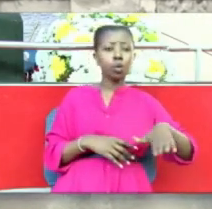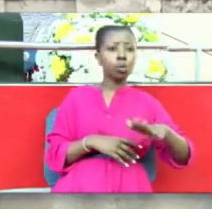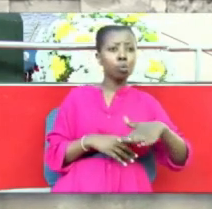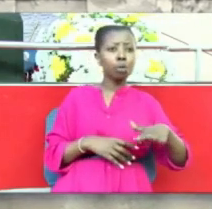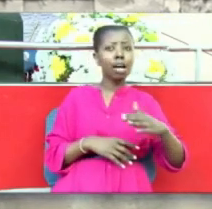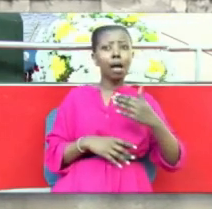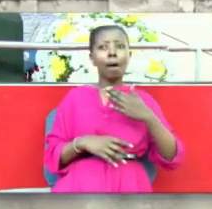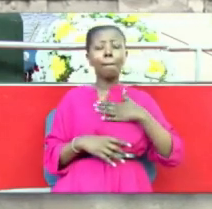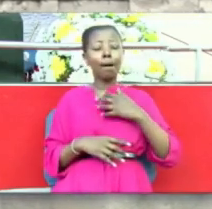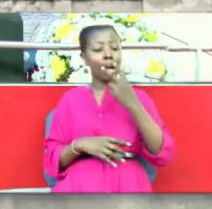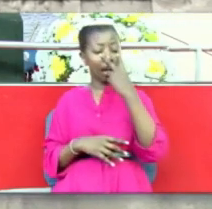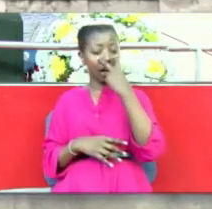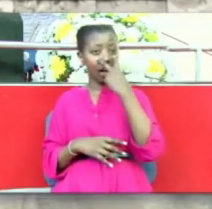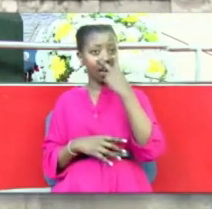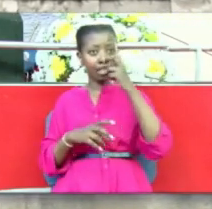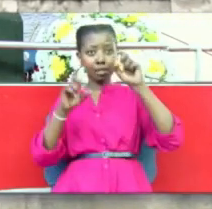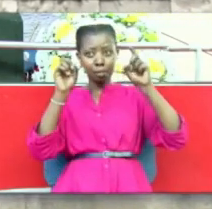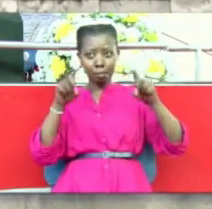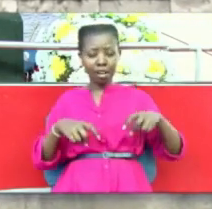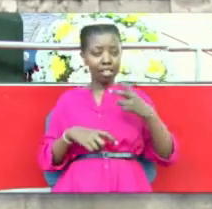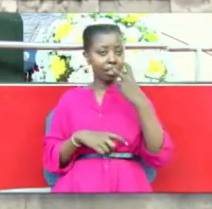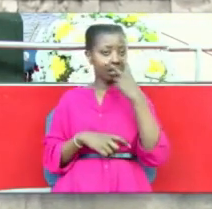to see well.